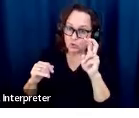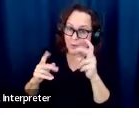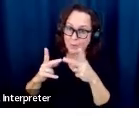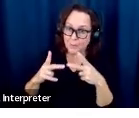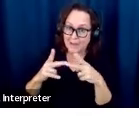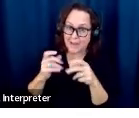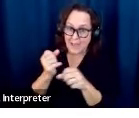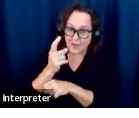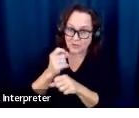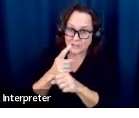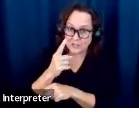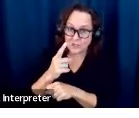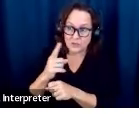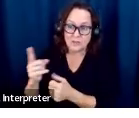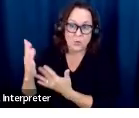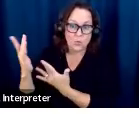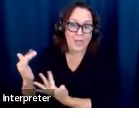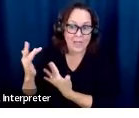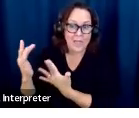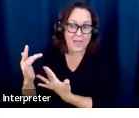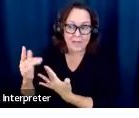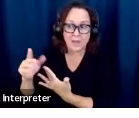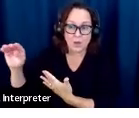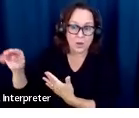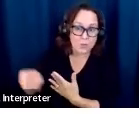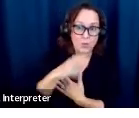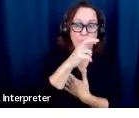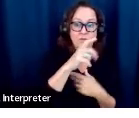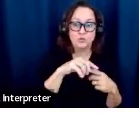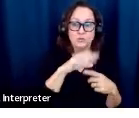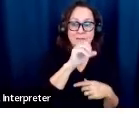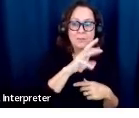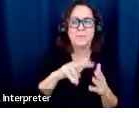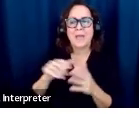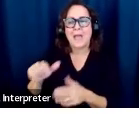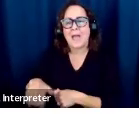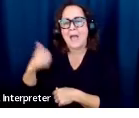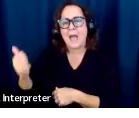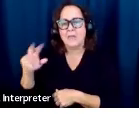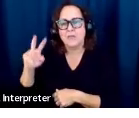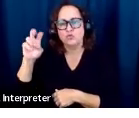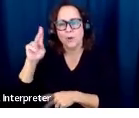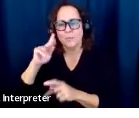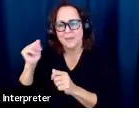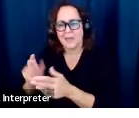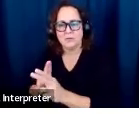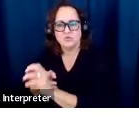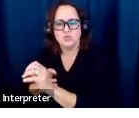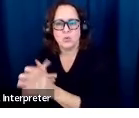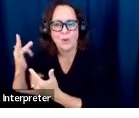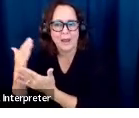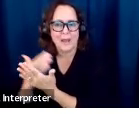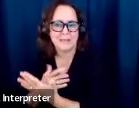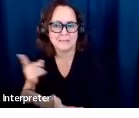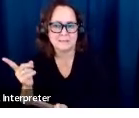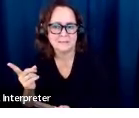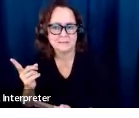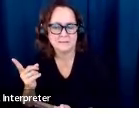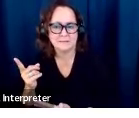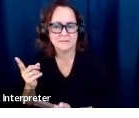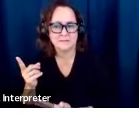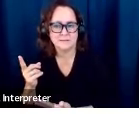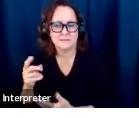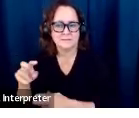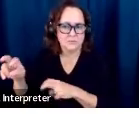year from people currently on the IDD waiver, that opens up another 200 spots for people who are on the waiting list for the IDD waiver to then